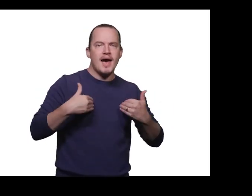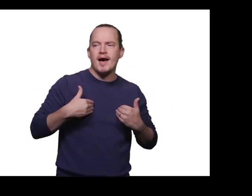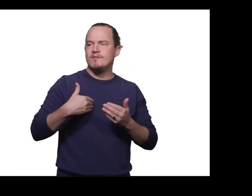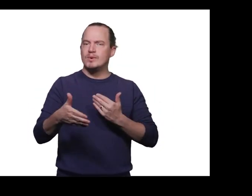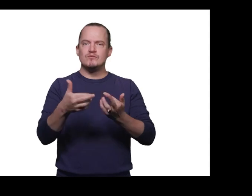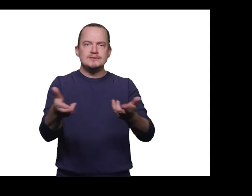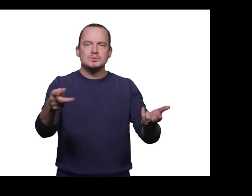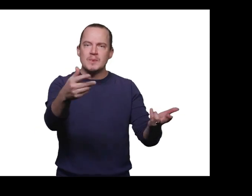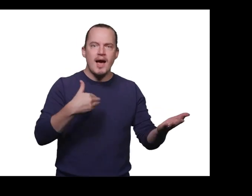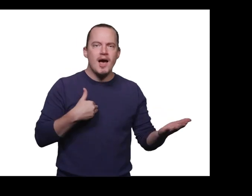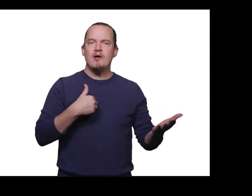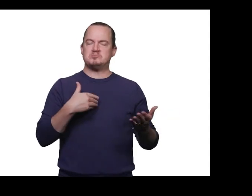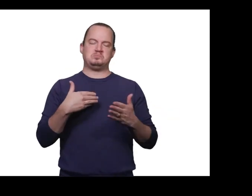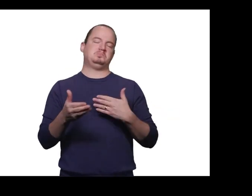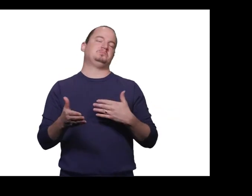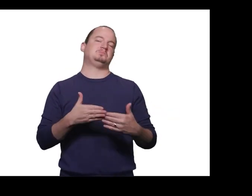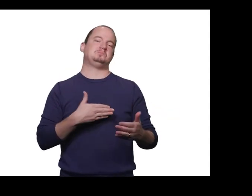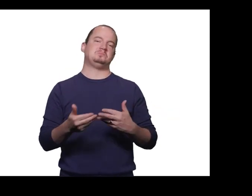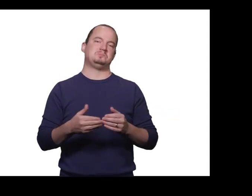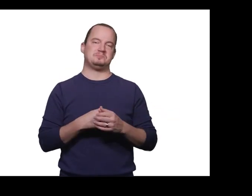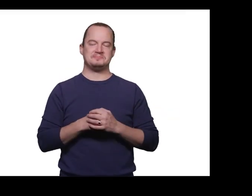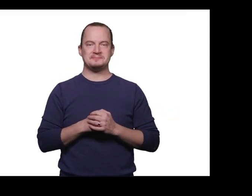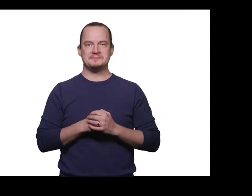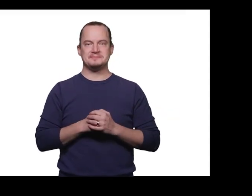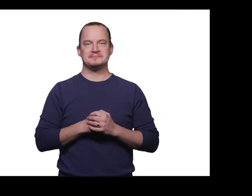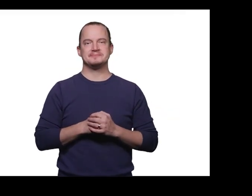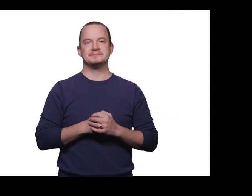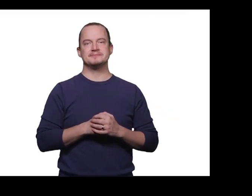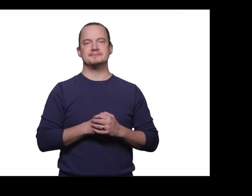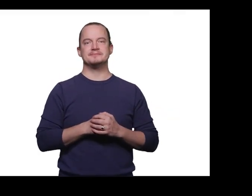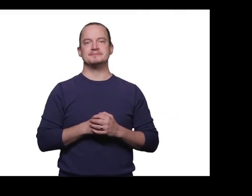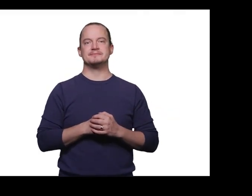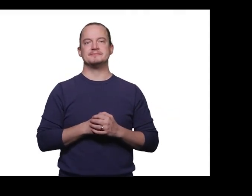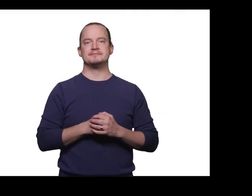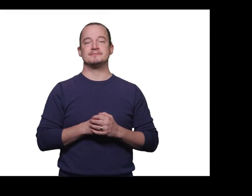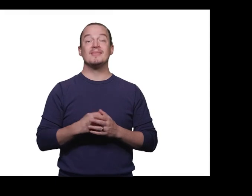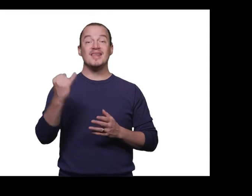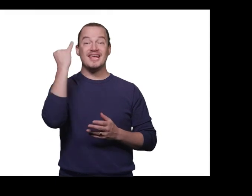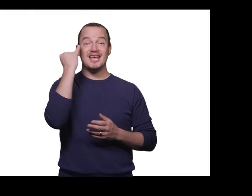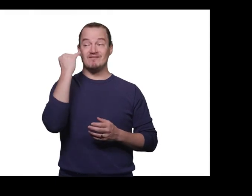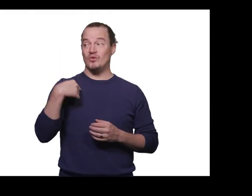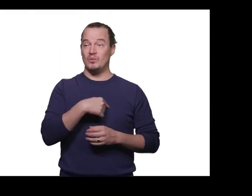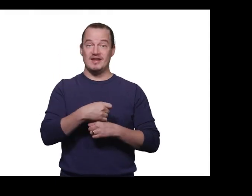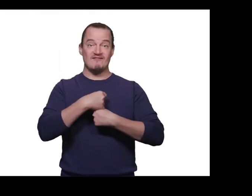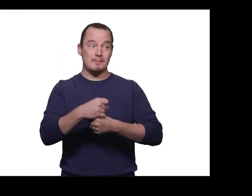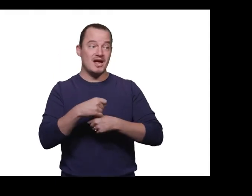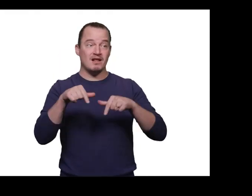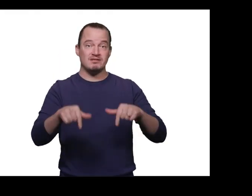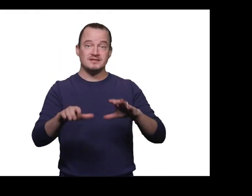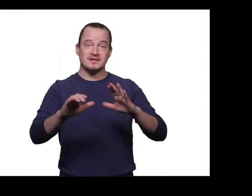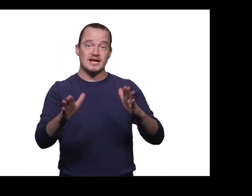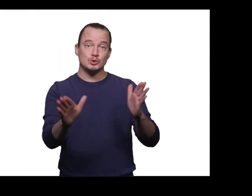of your classroom. If this is a habitat that we've created in the